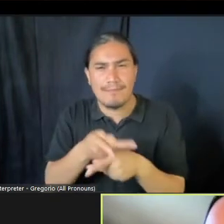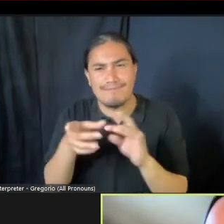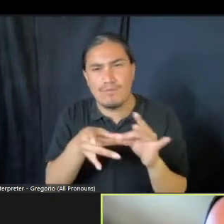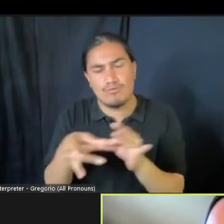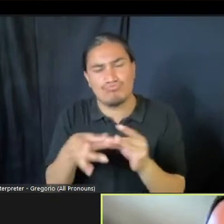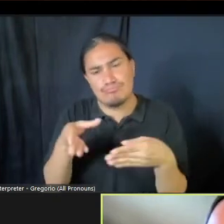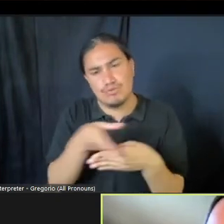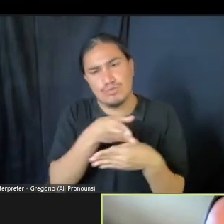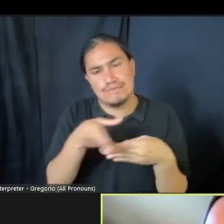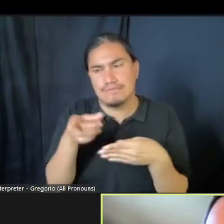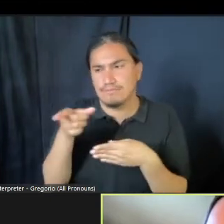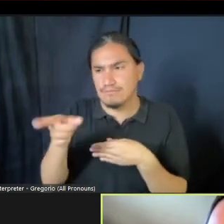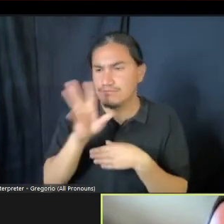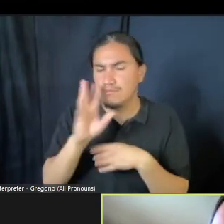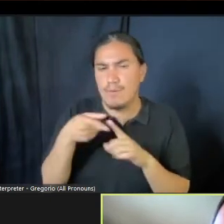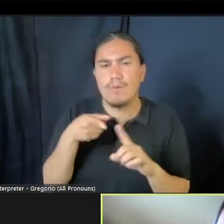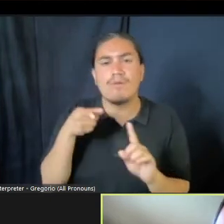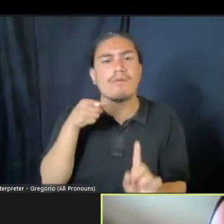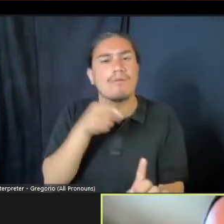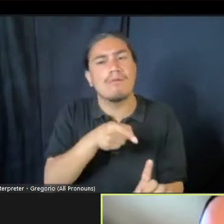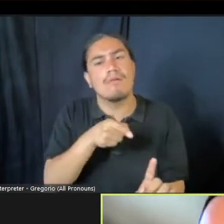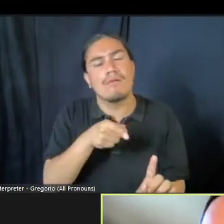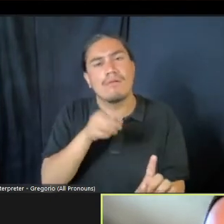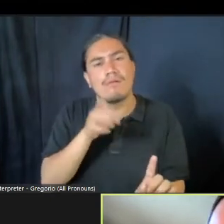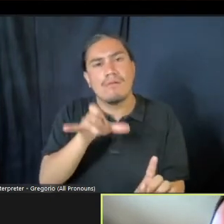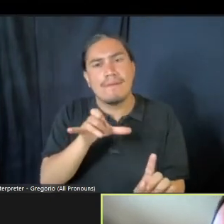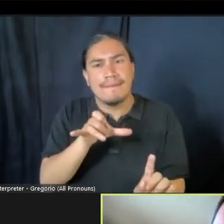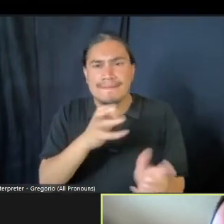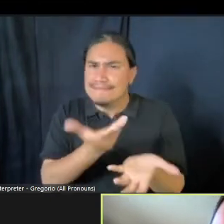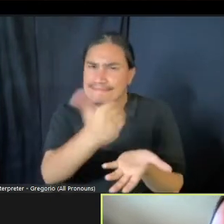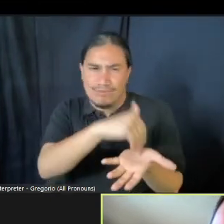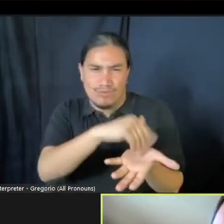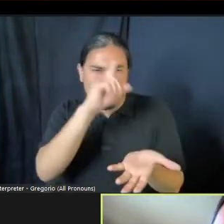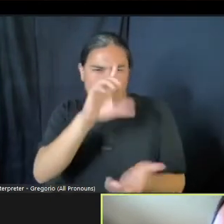that you're speaking to, which feels like it's at the core of what